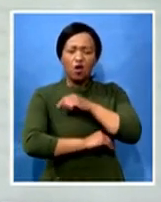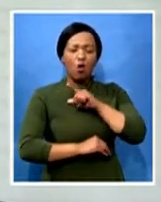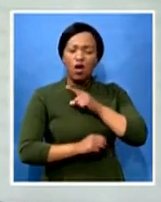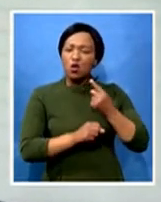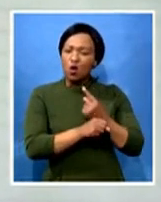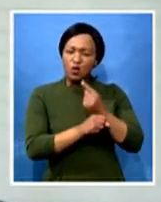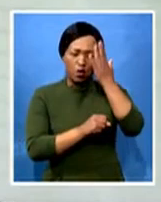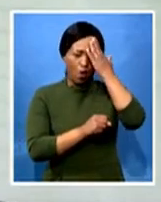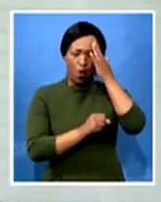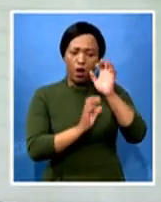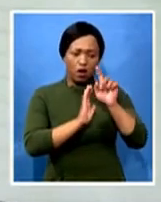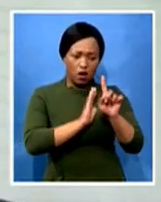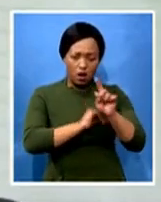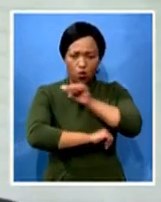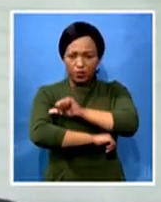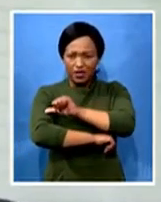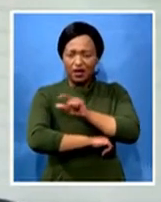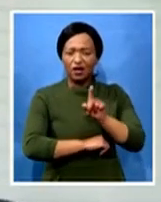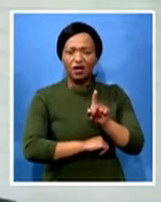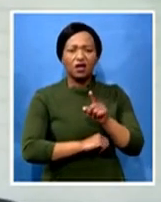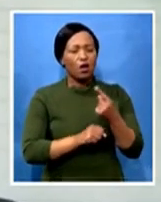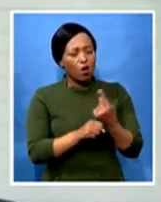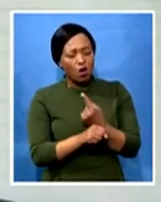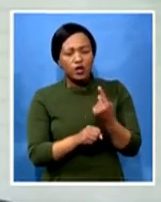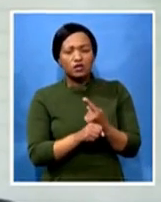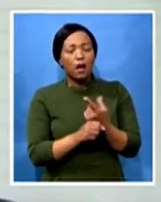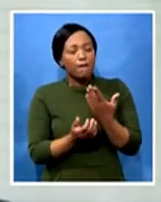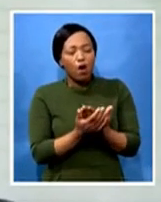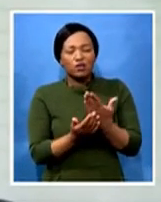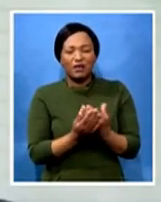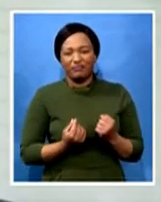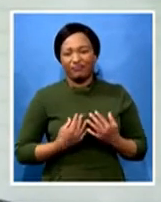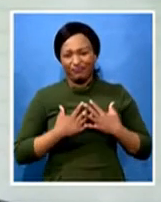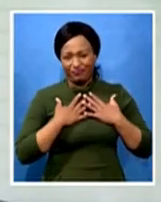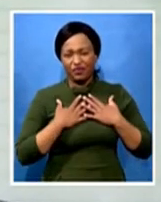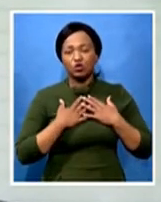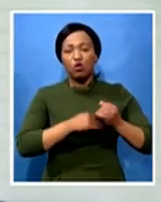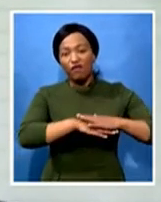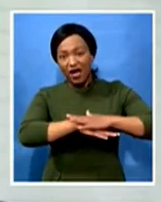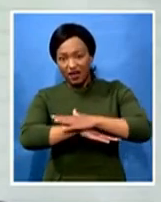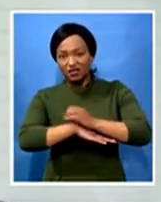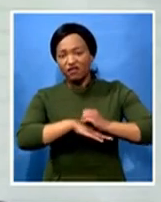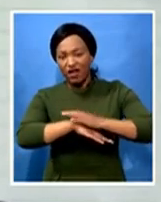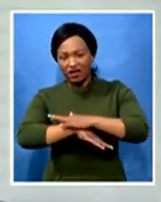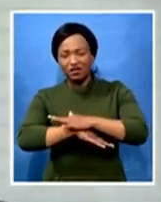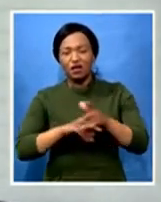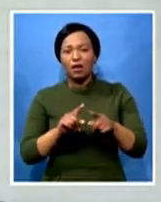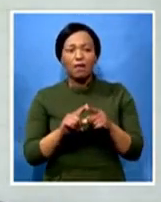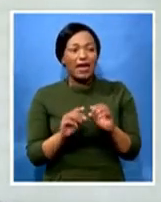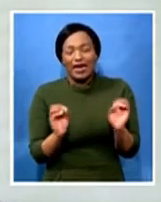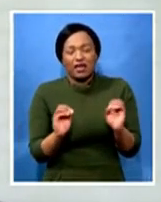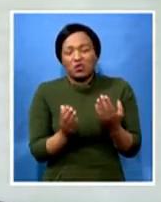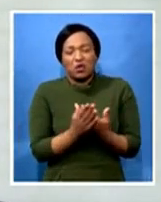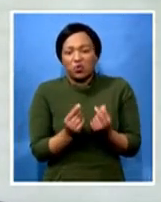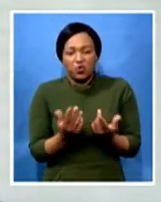constantly exposed to this virus, and there's not much that you can do about it. You can try to protect